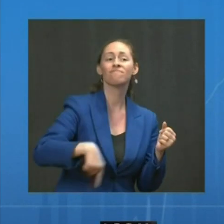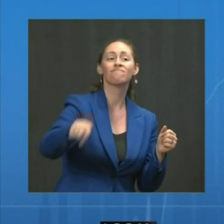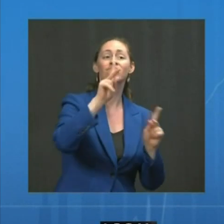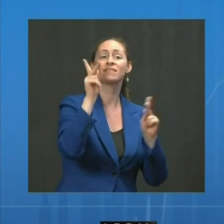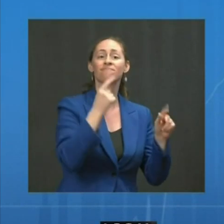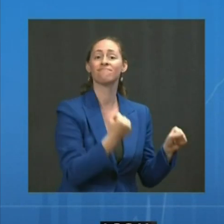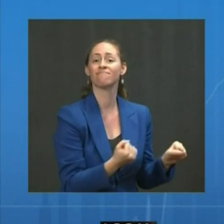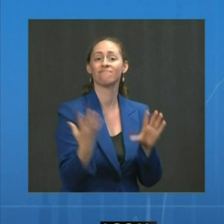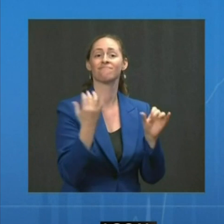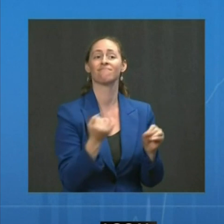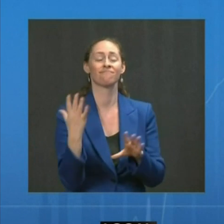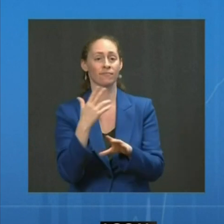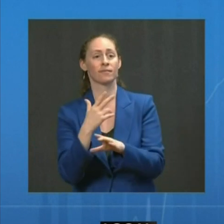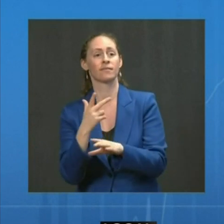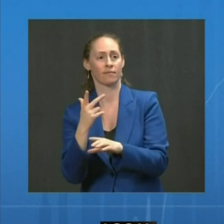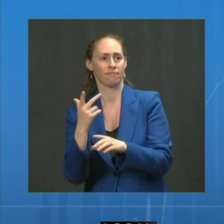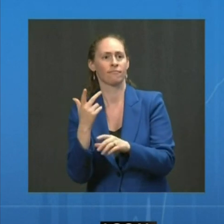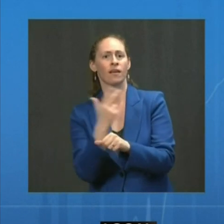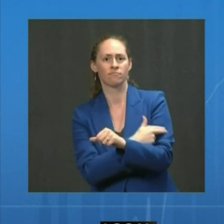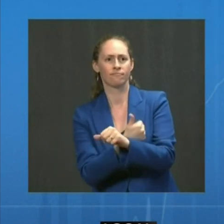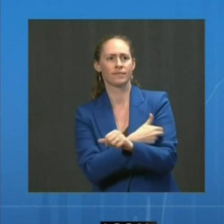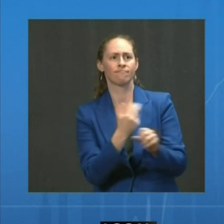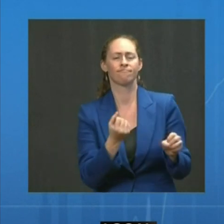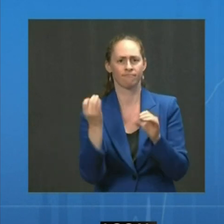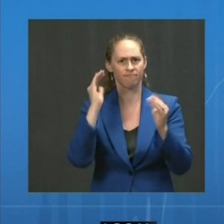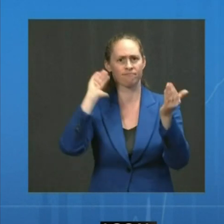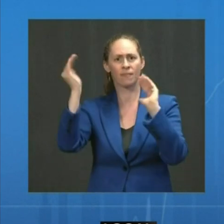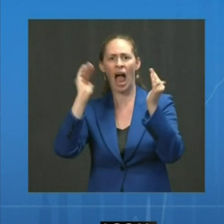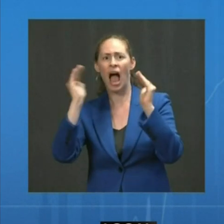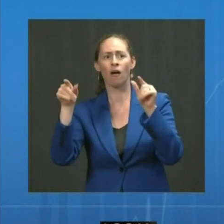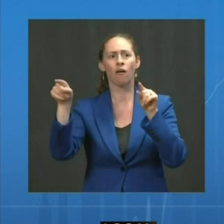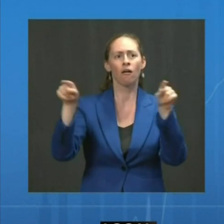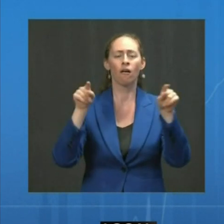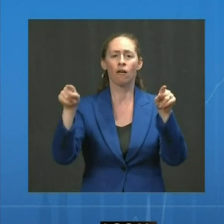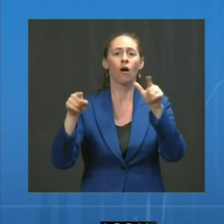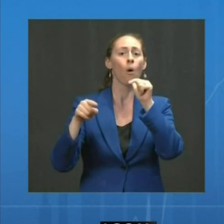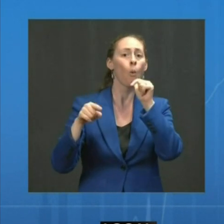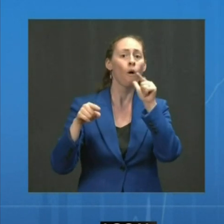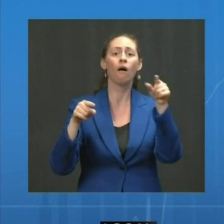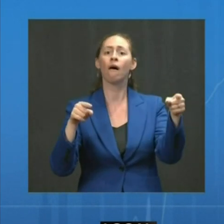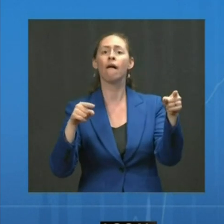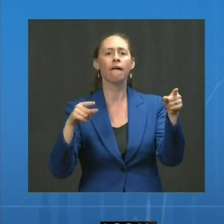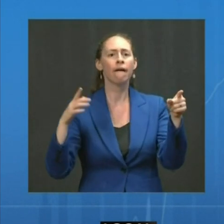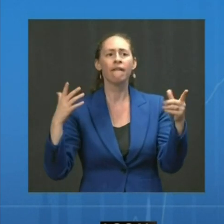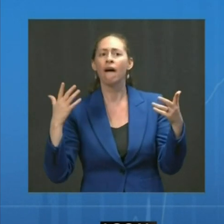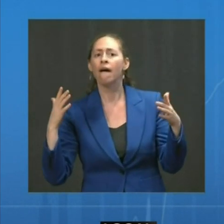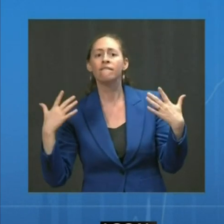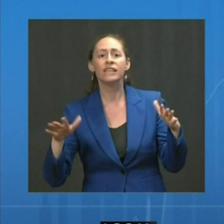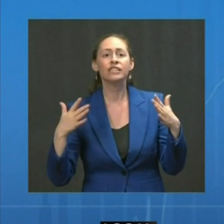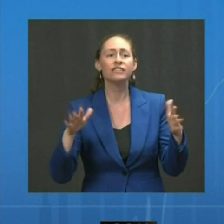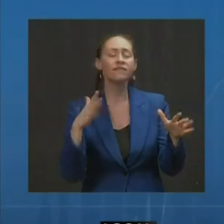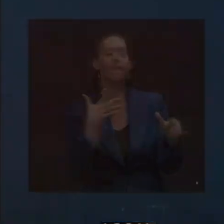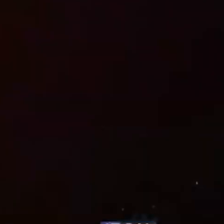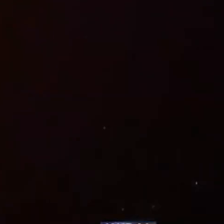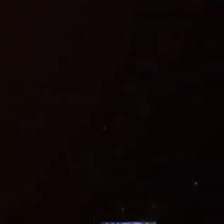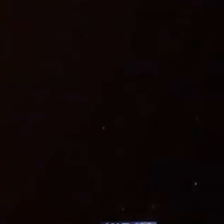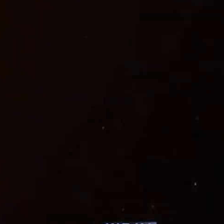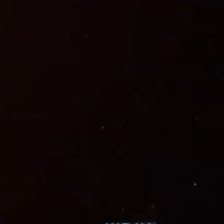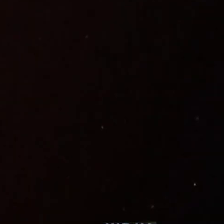times higher in unvaccinated, shown by the blue line, compared to vaccinated adults, shown by the green